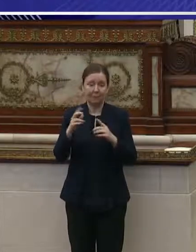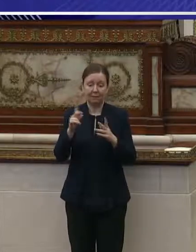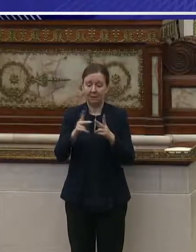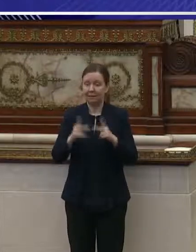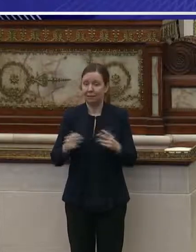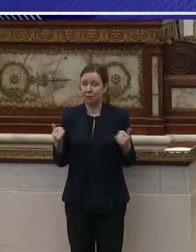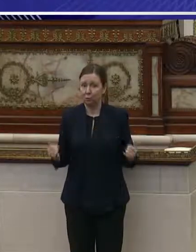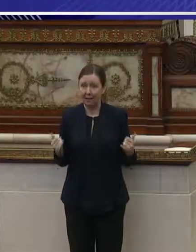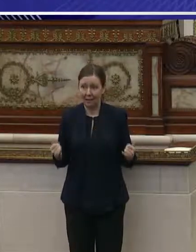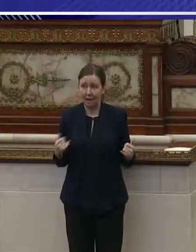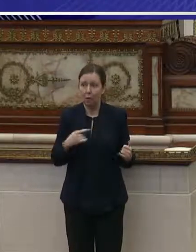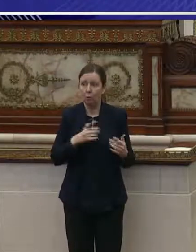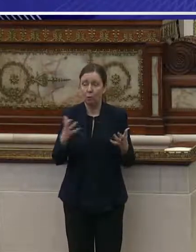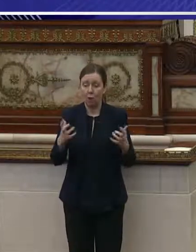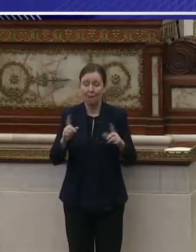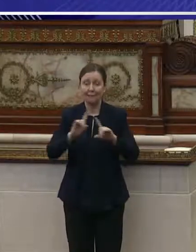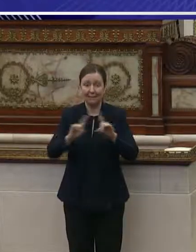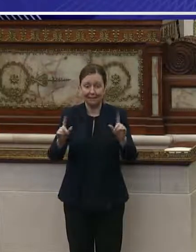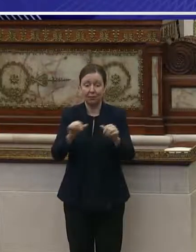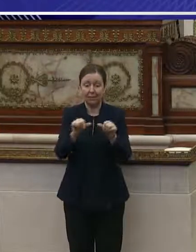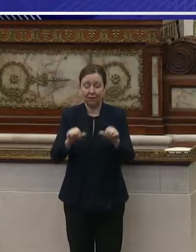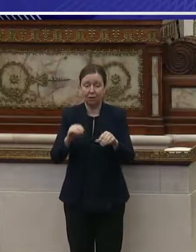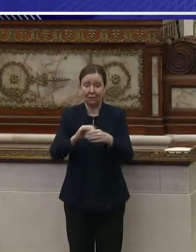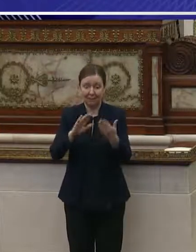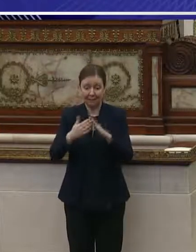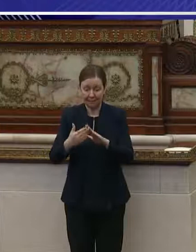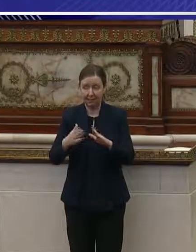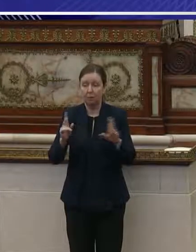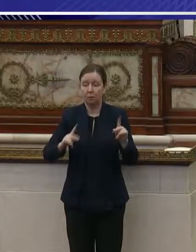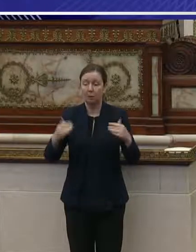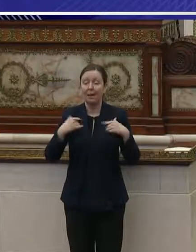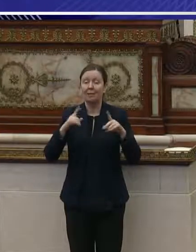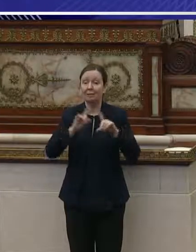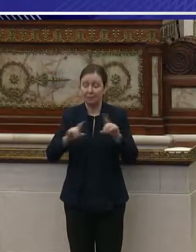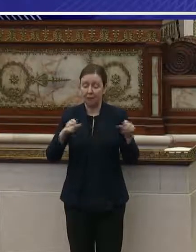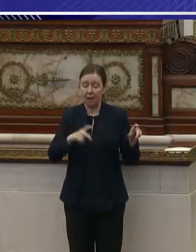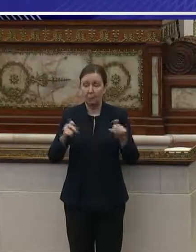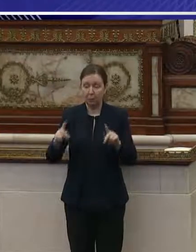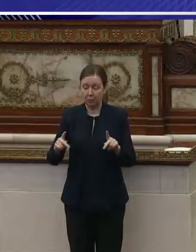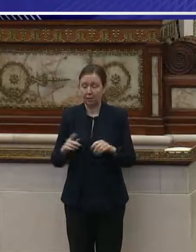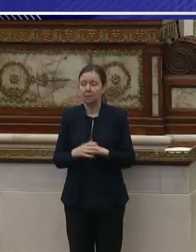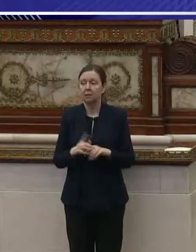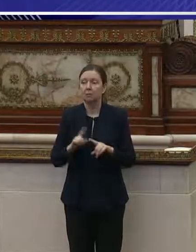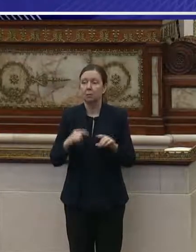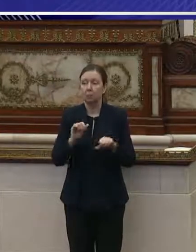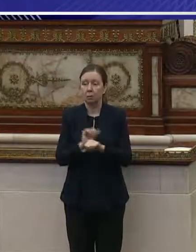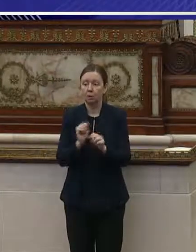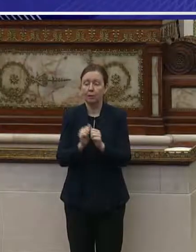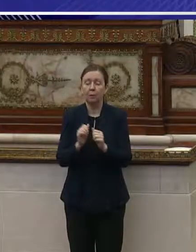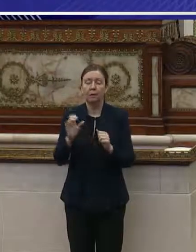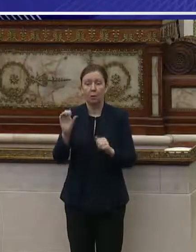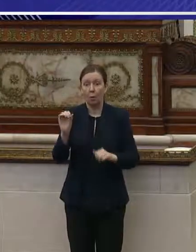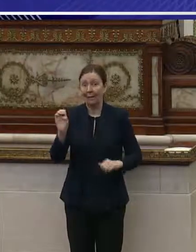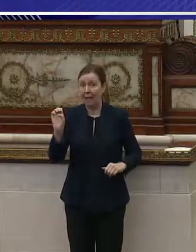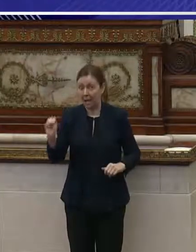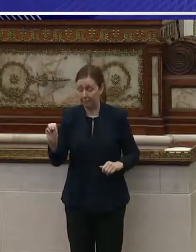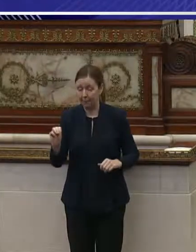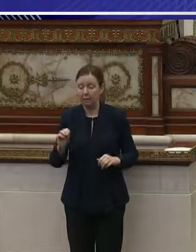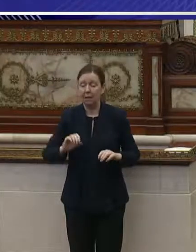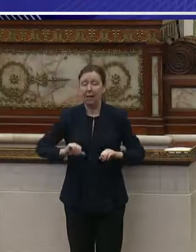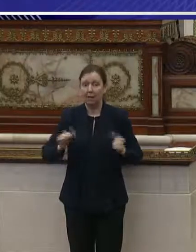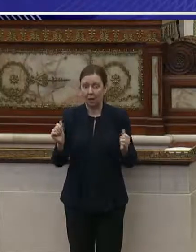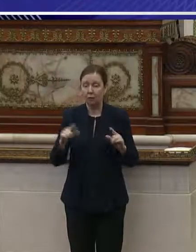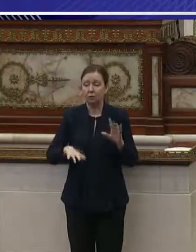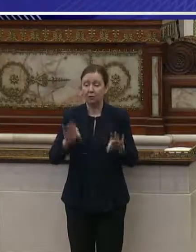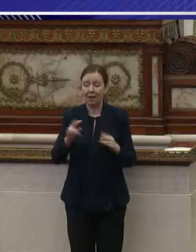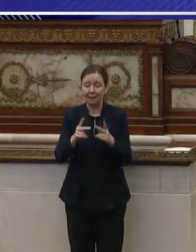have them in different areas of the city so people have different opportunities. We're working right now with the Office of Emergency Management and others to